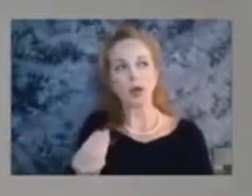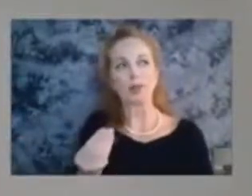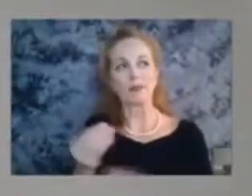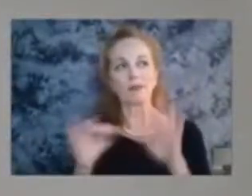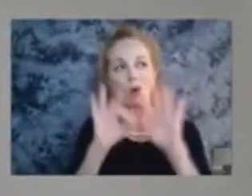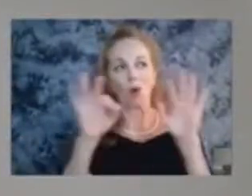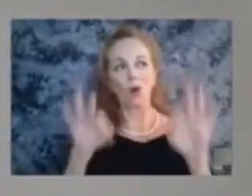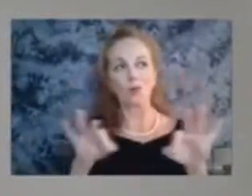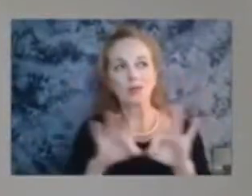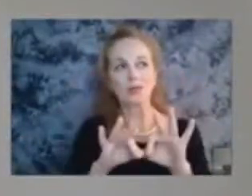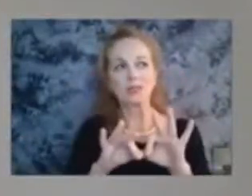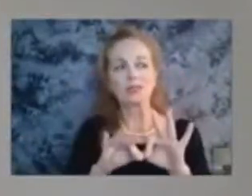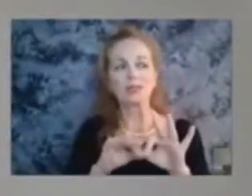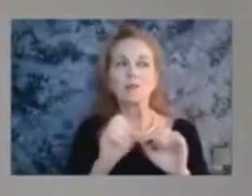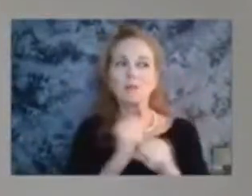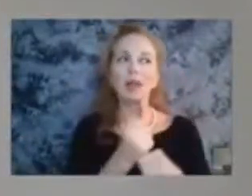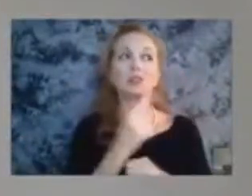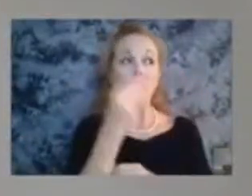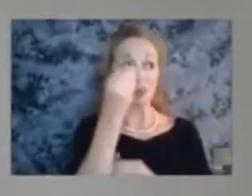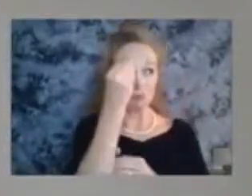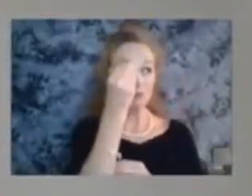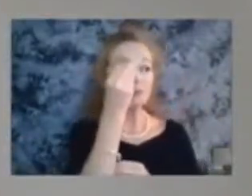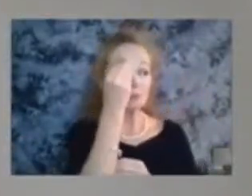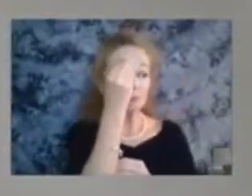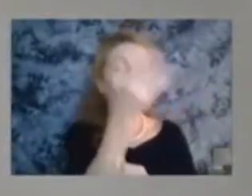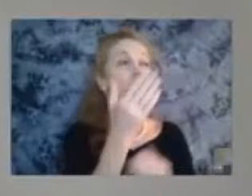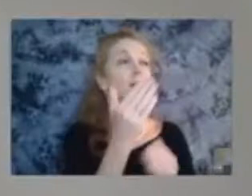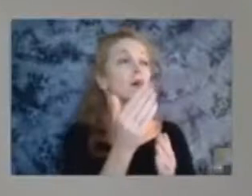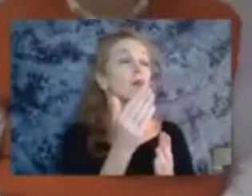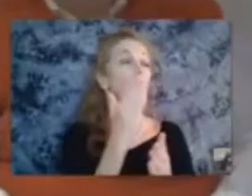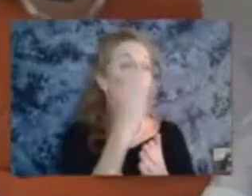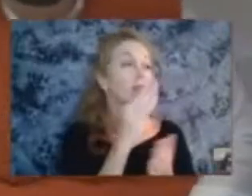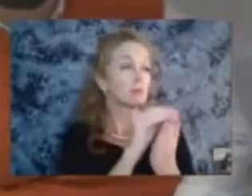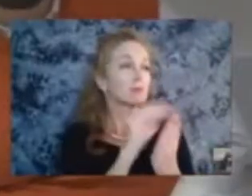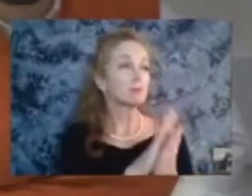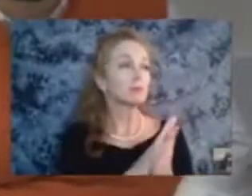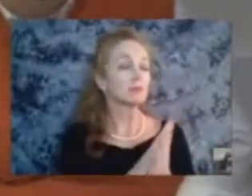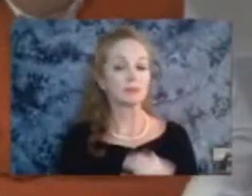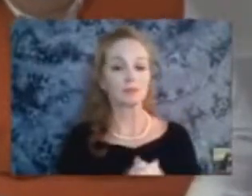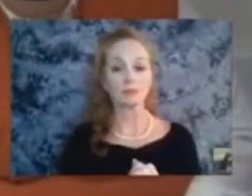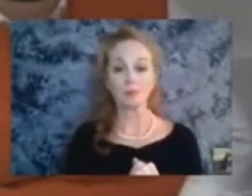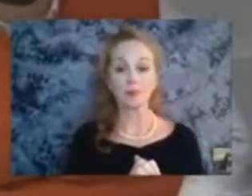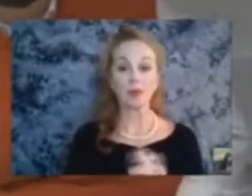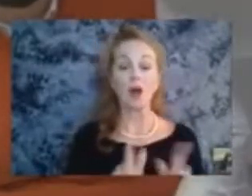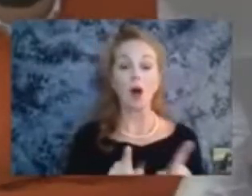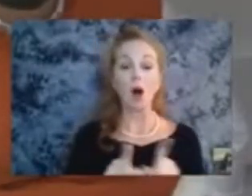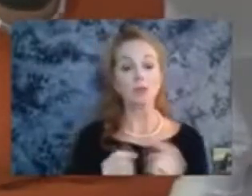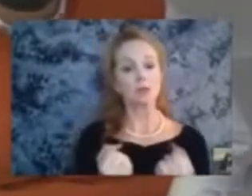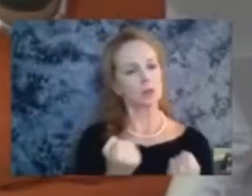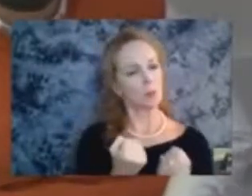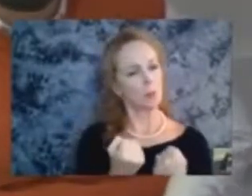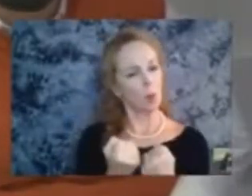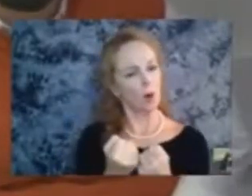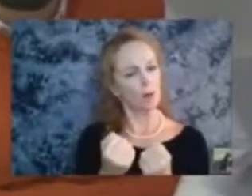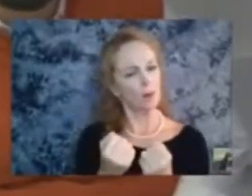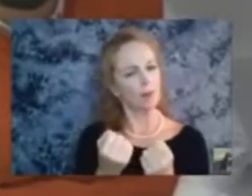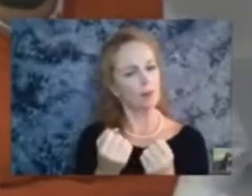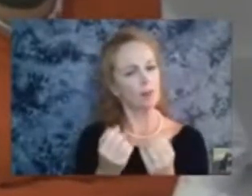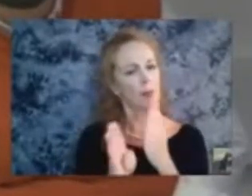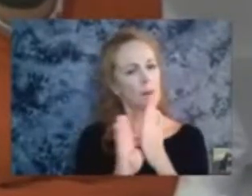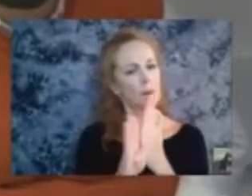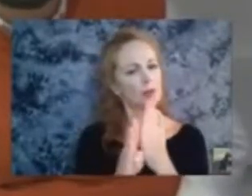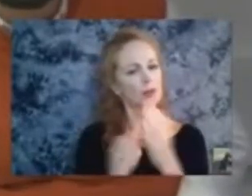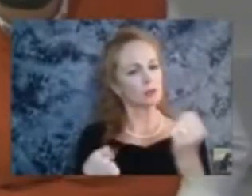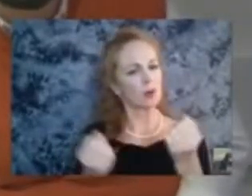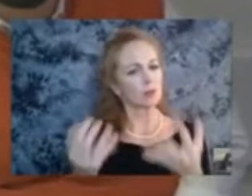for the following week. Right. Yes, and ma'am. Support of the bus drivers. I guess the bus drivers will be responsible without monitors for doing